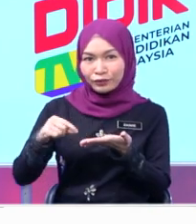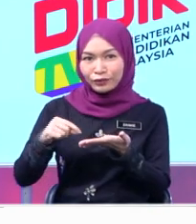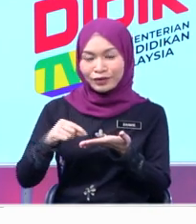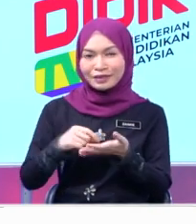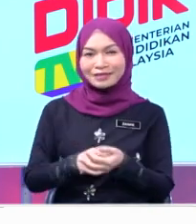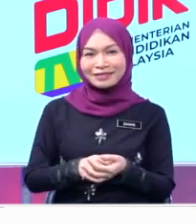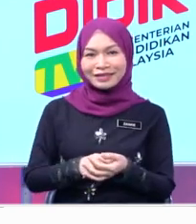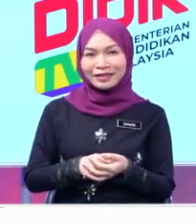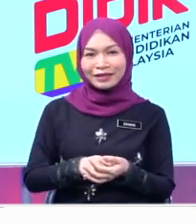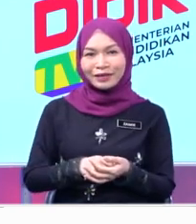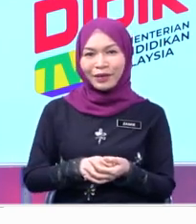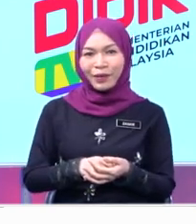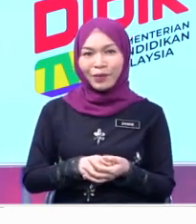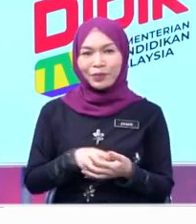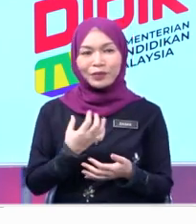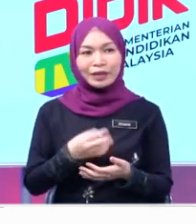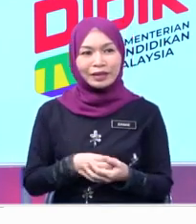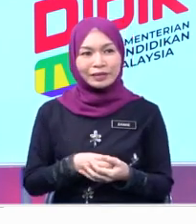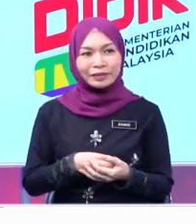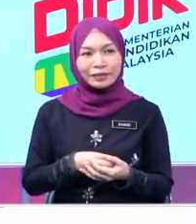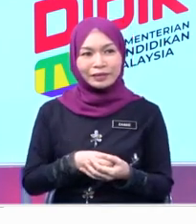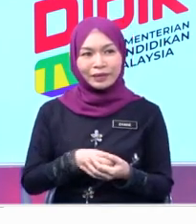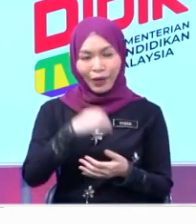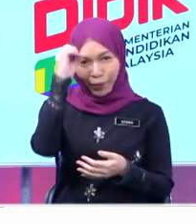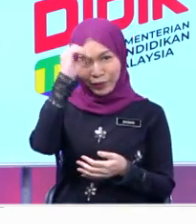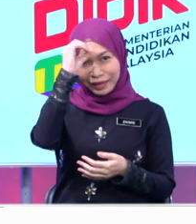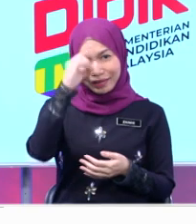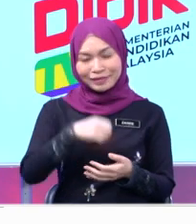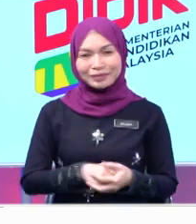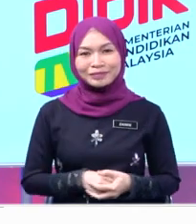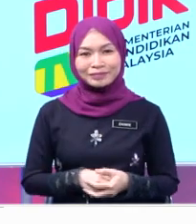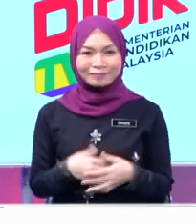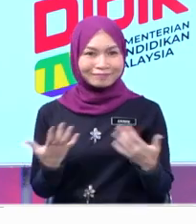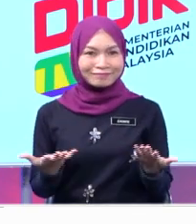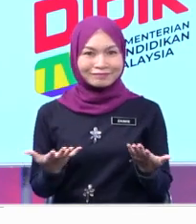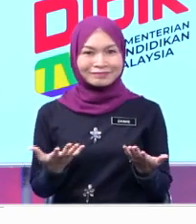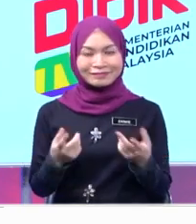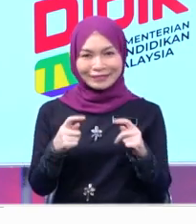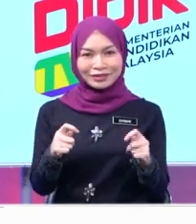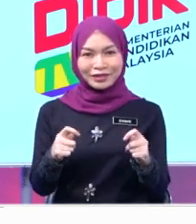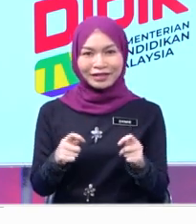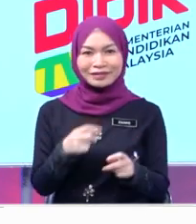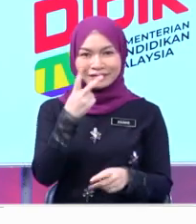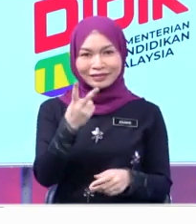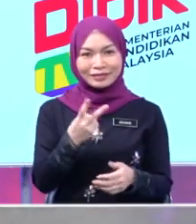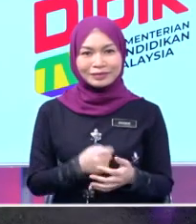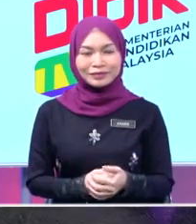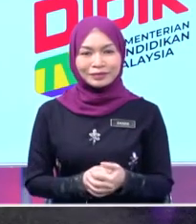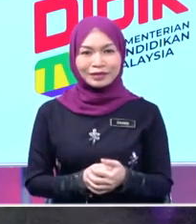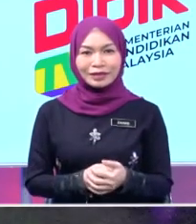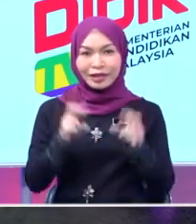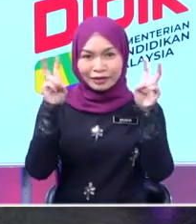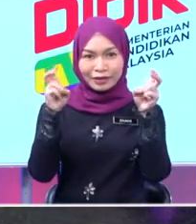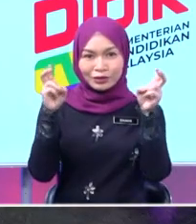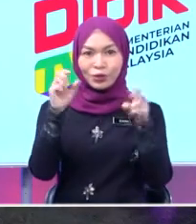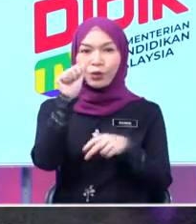different topic. Okay. Okay, guys, have a look-see and try it out. Right, so it's either A or B. And the topic,